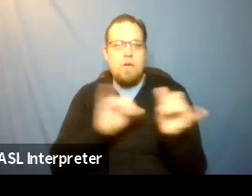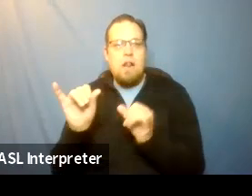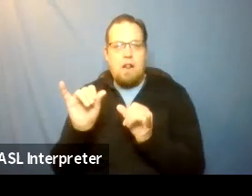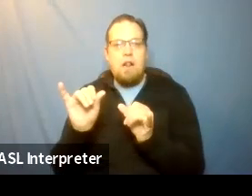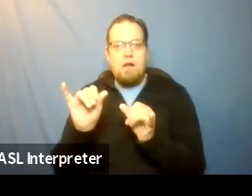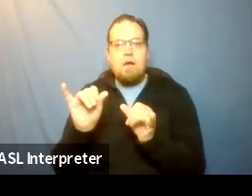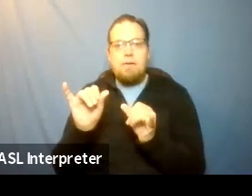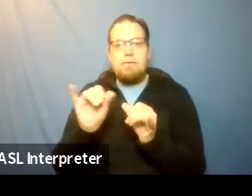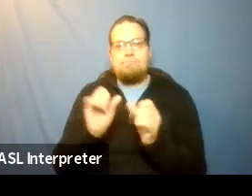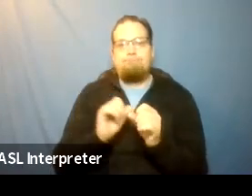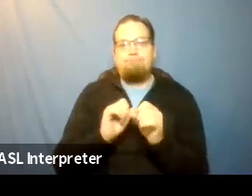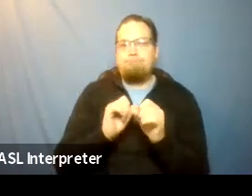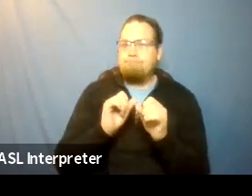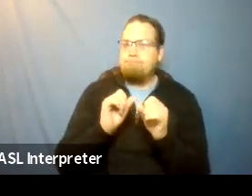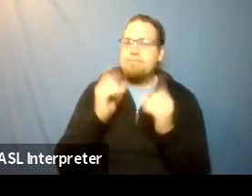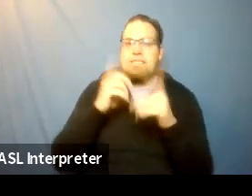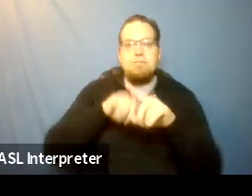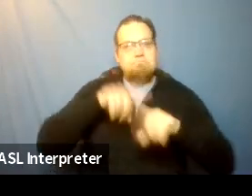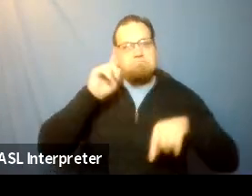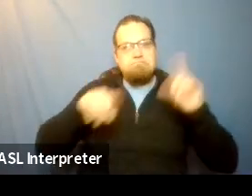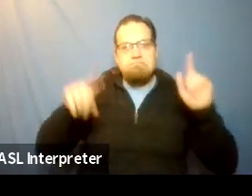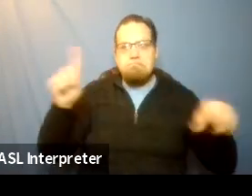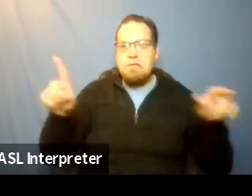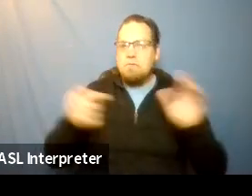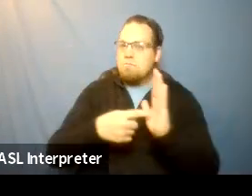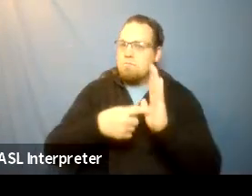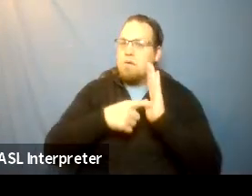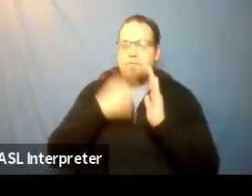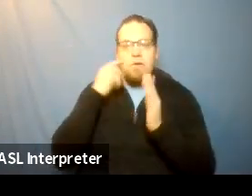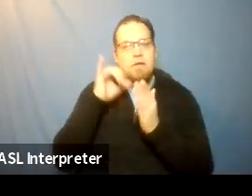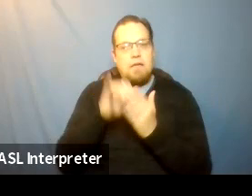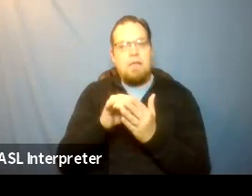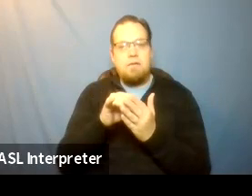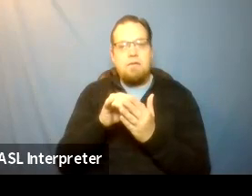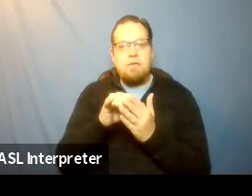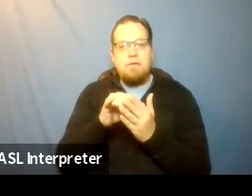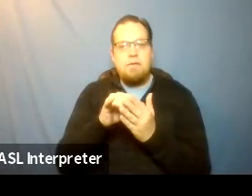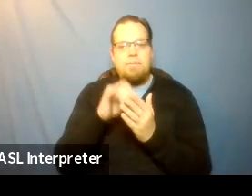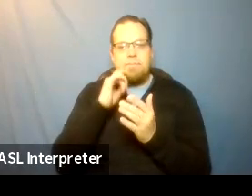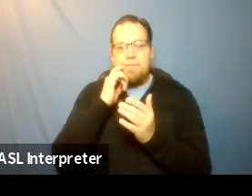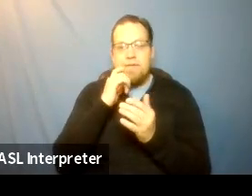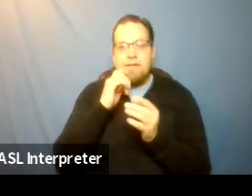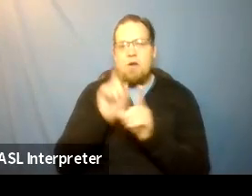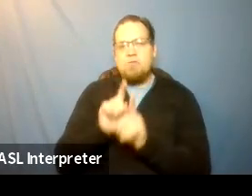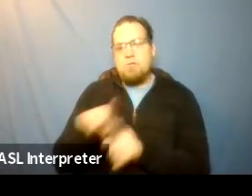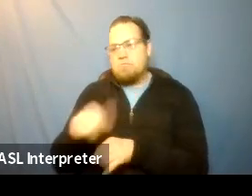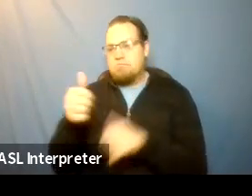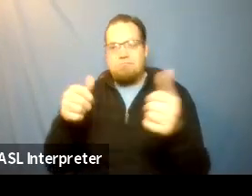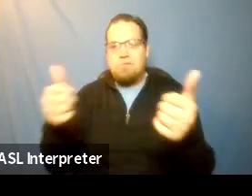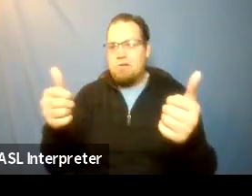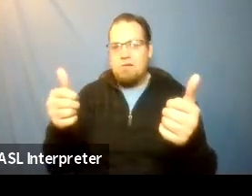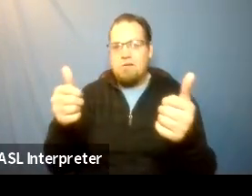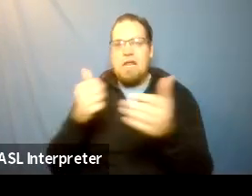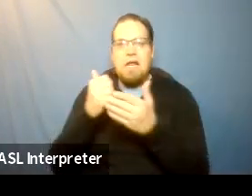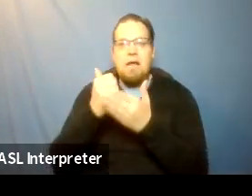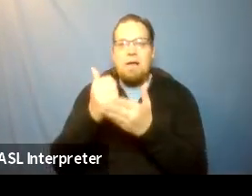all sorts of different protocols in place for those kinds of things, as well as many others to help